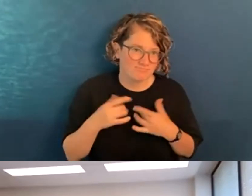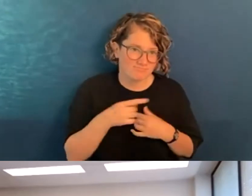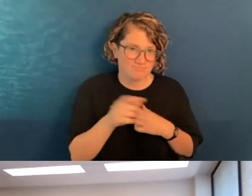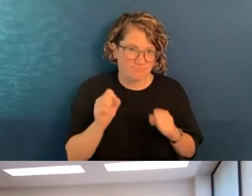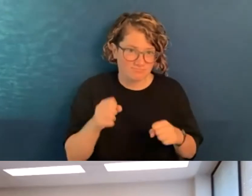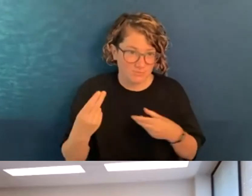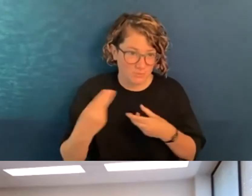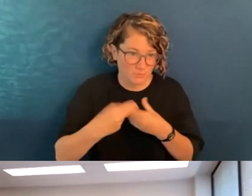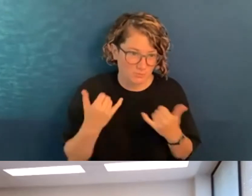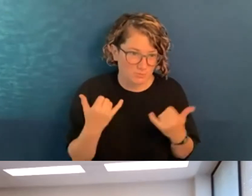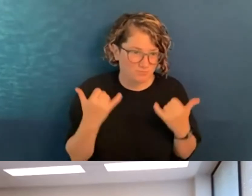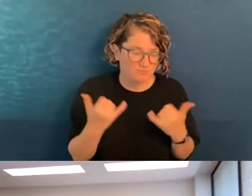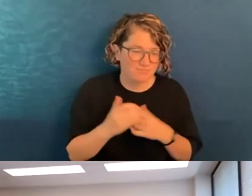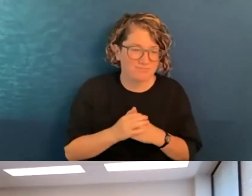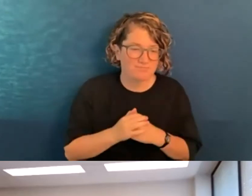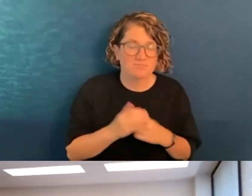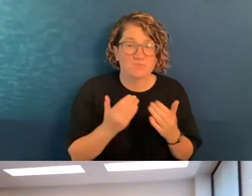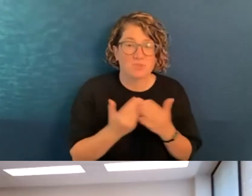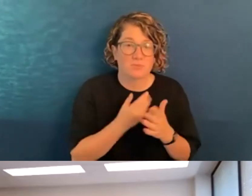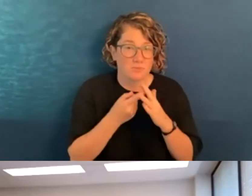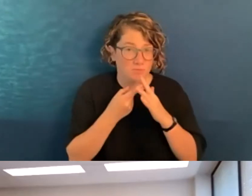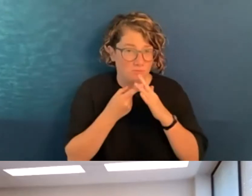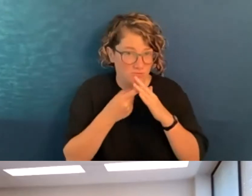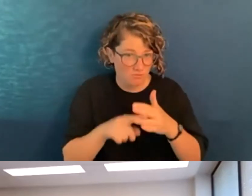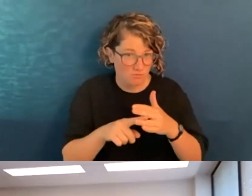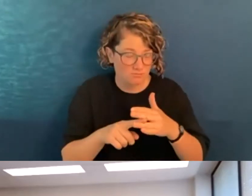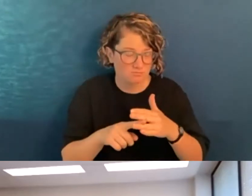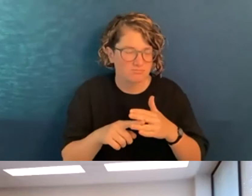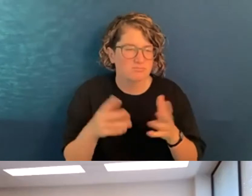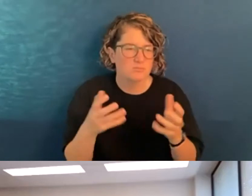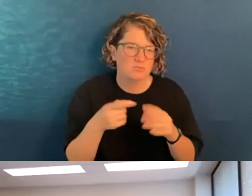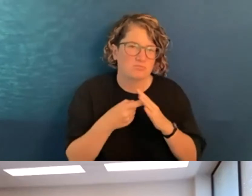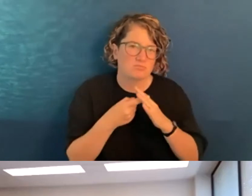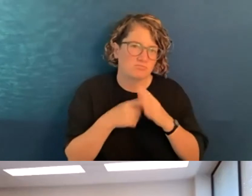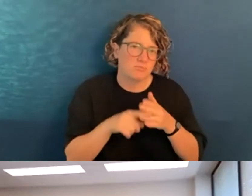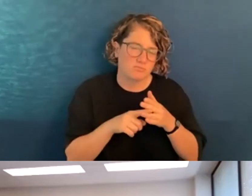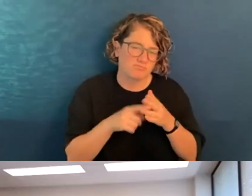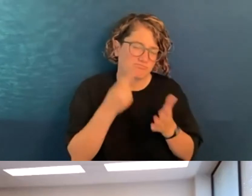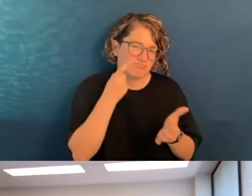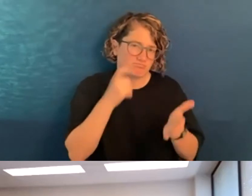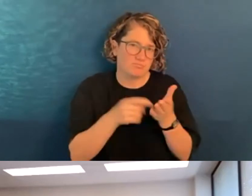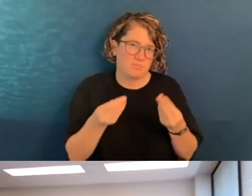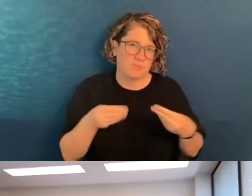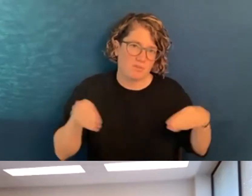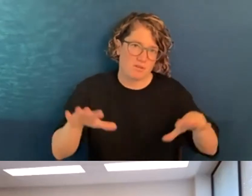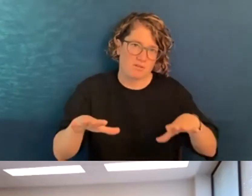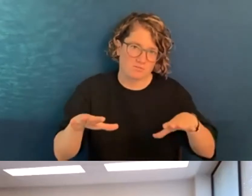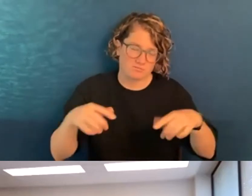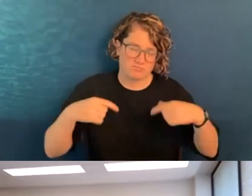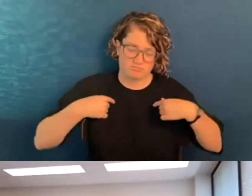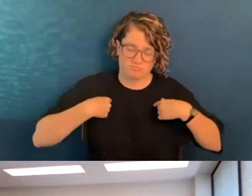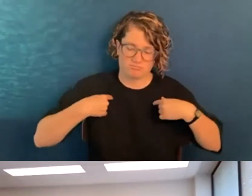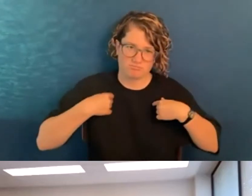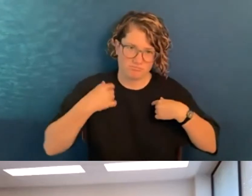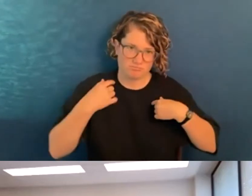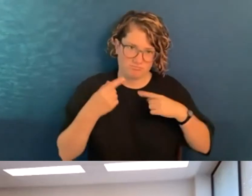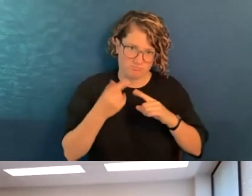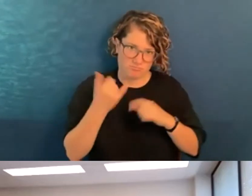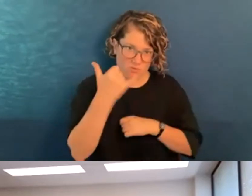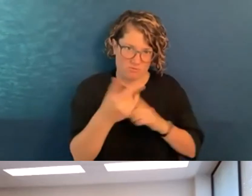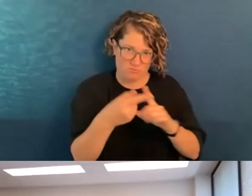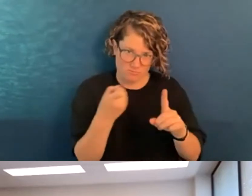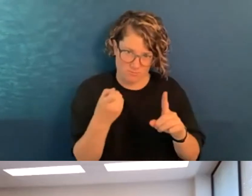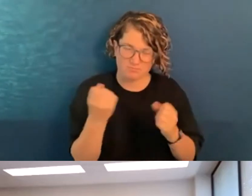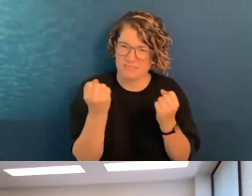this morning. Before we get started, I'd like to begin by acknowledging the land that I'm calling in from, and many of you